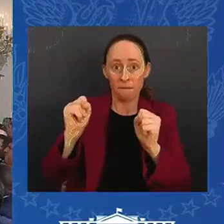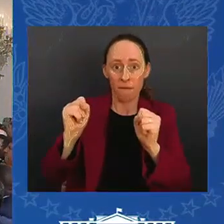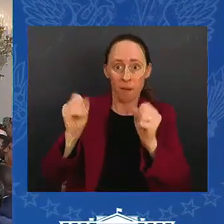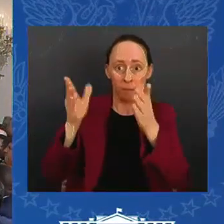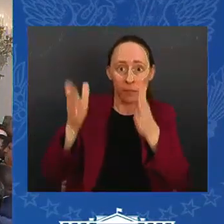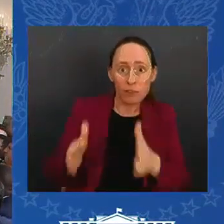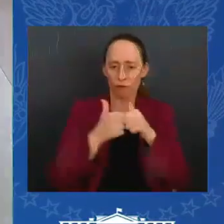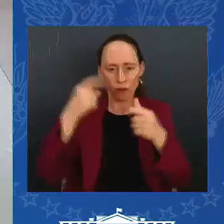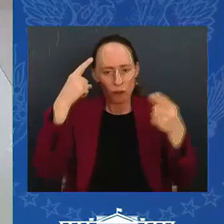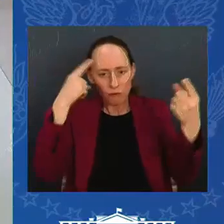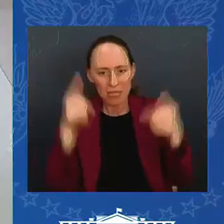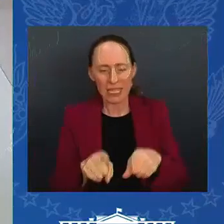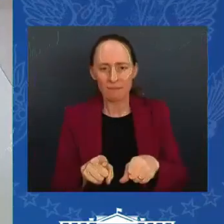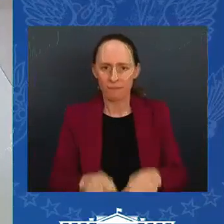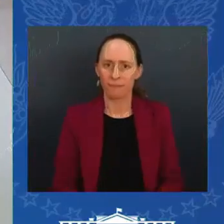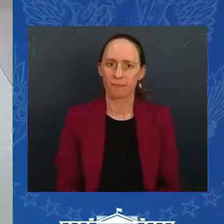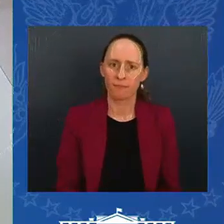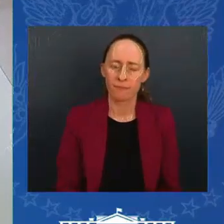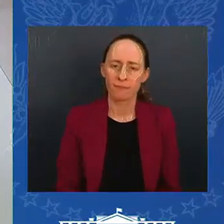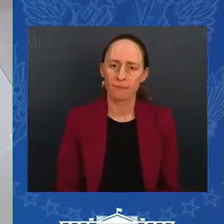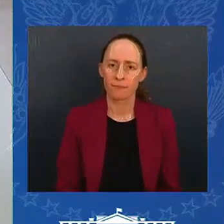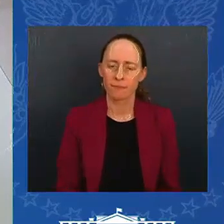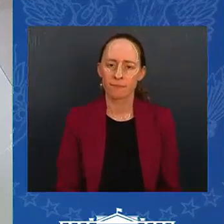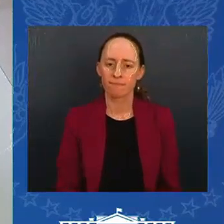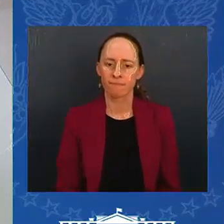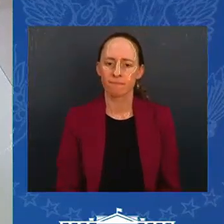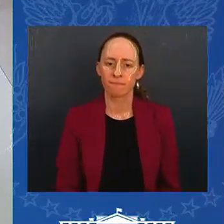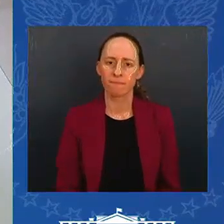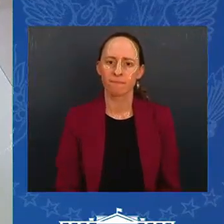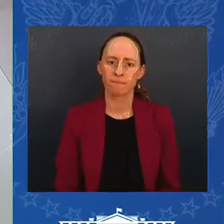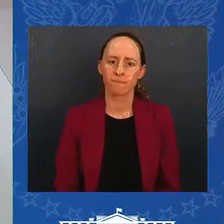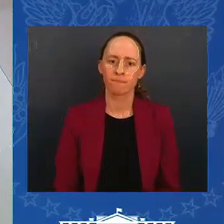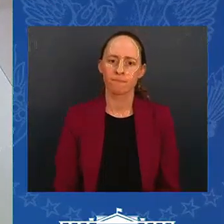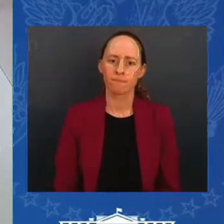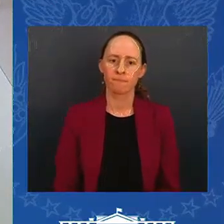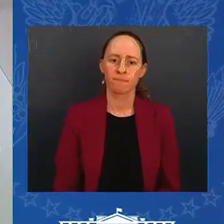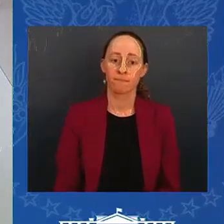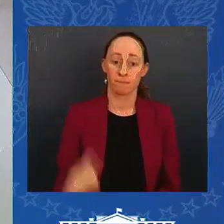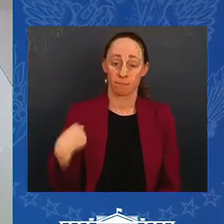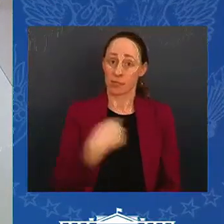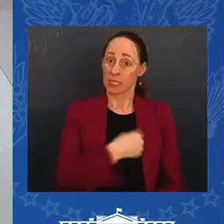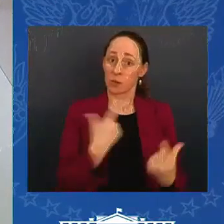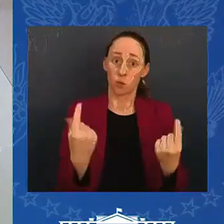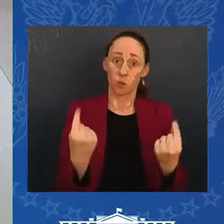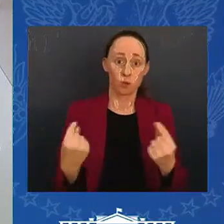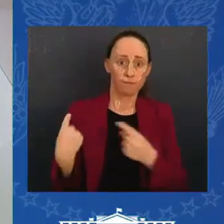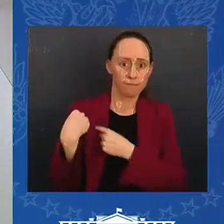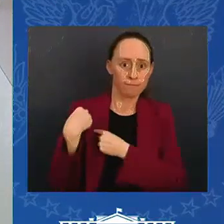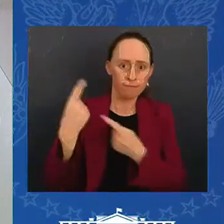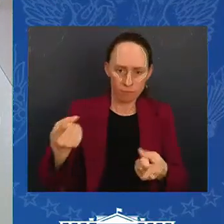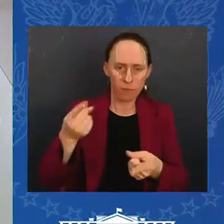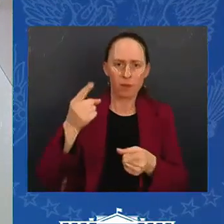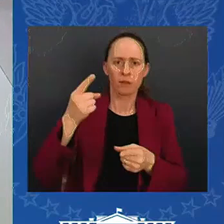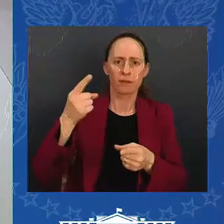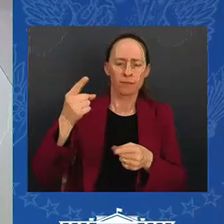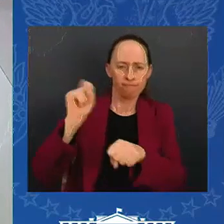do together. We've been working with our U.S. attorney, with the Justice Department, to